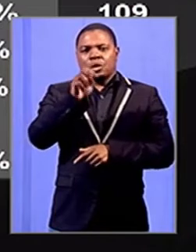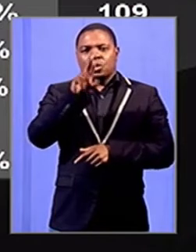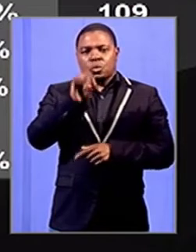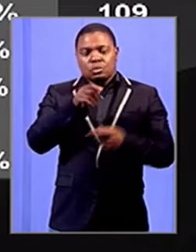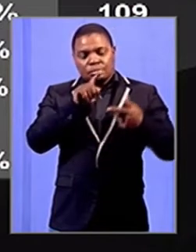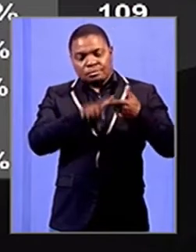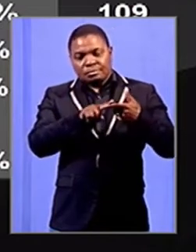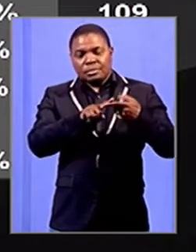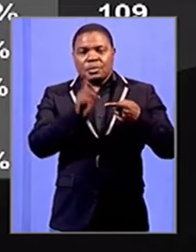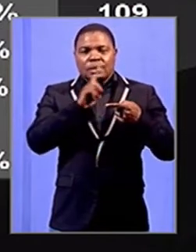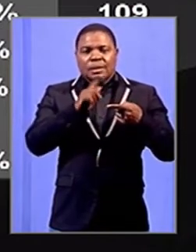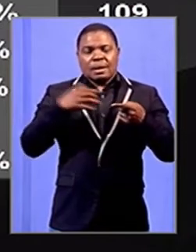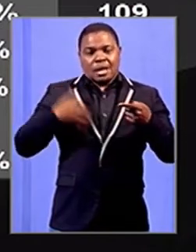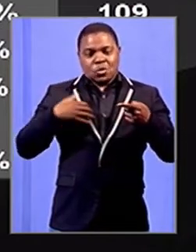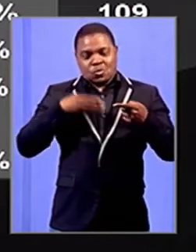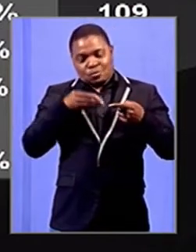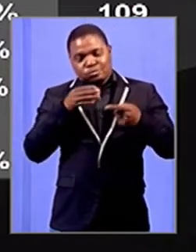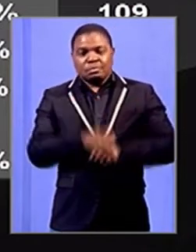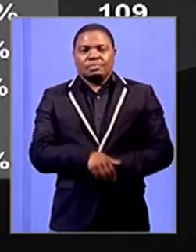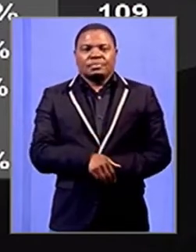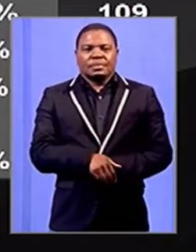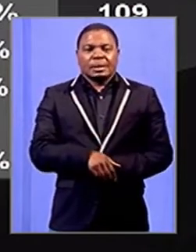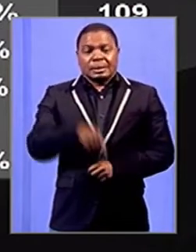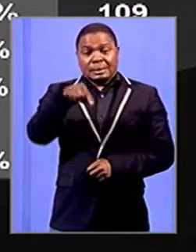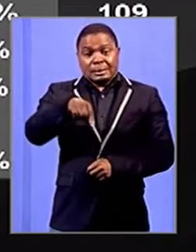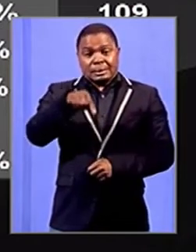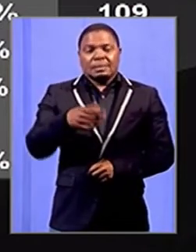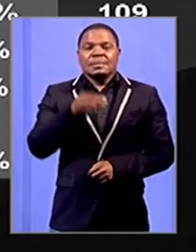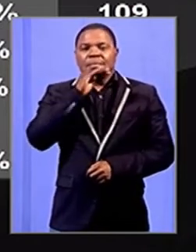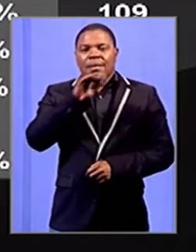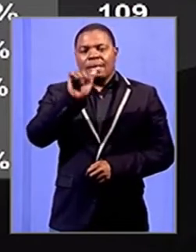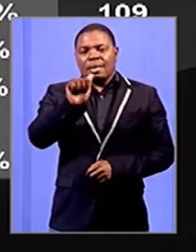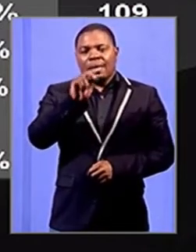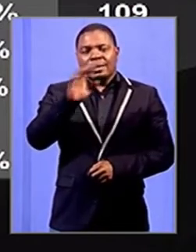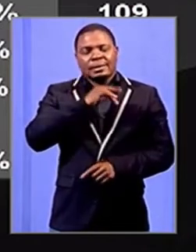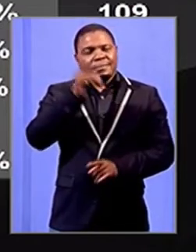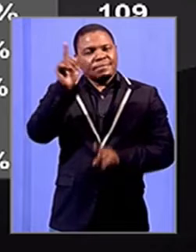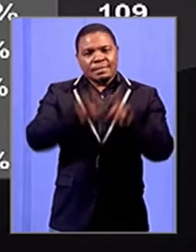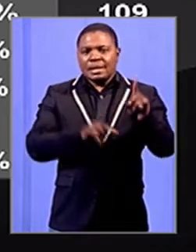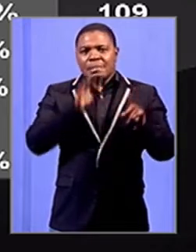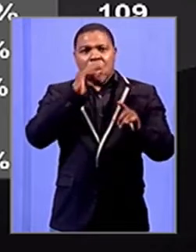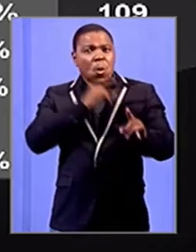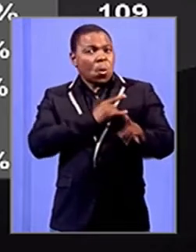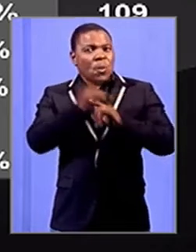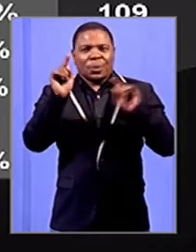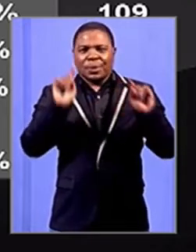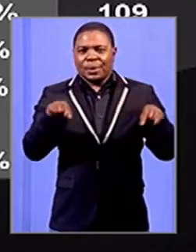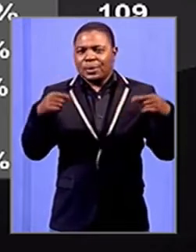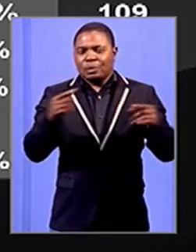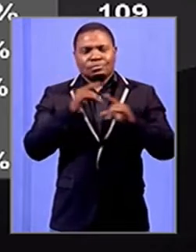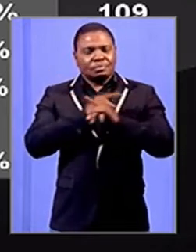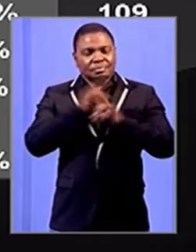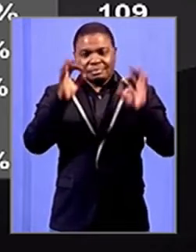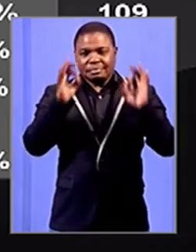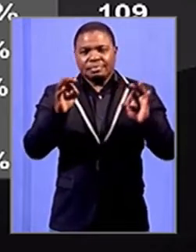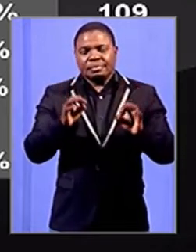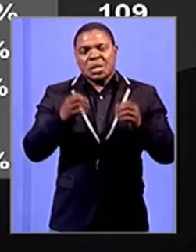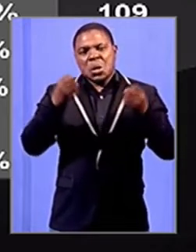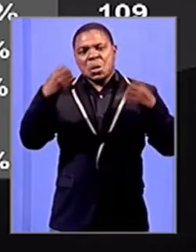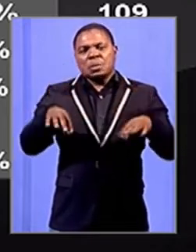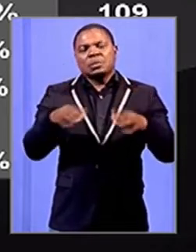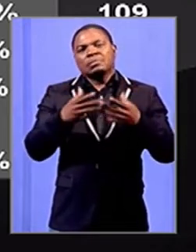kenyeletsang masepala wa Ekurhuleni. Mona ANC e boetse e hloile ho ikgapela tlholo ka kotloloho. Mokga o lahletswe